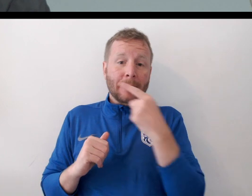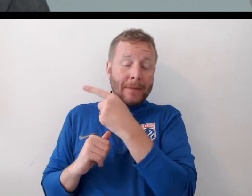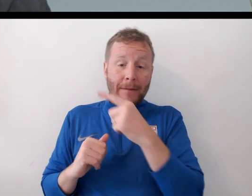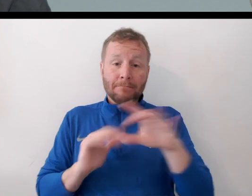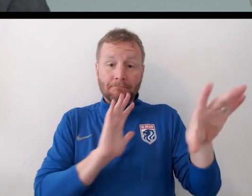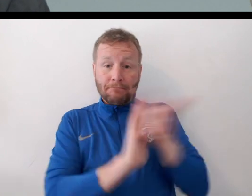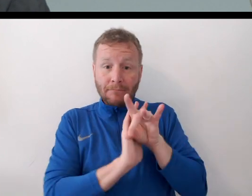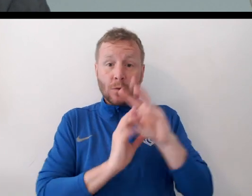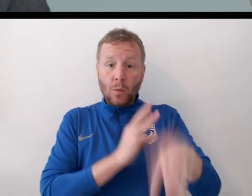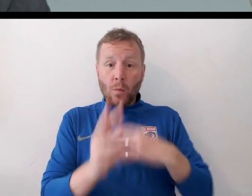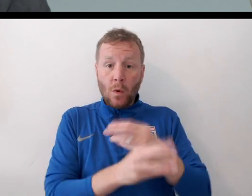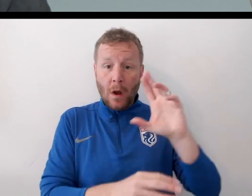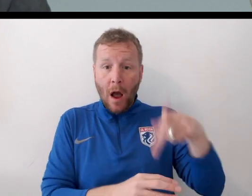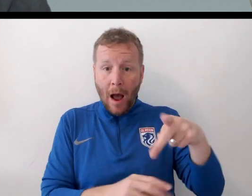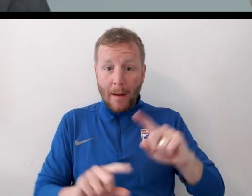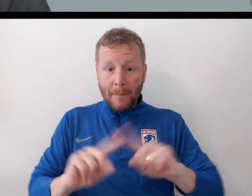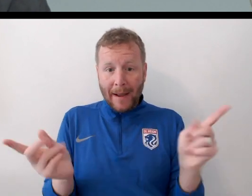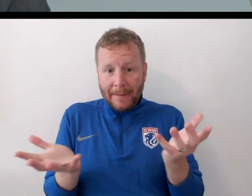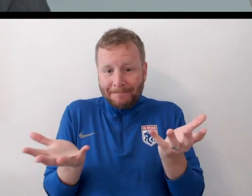staff selects me for the World Cup, but